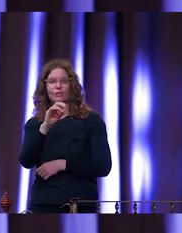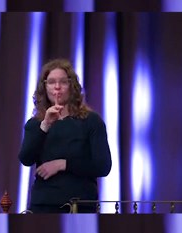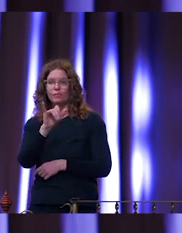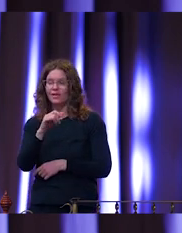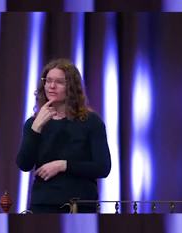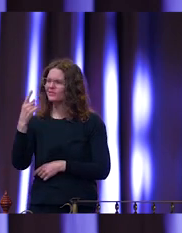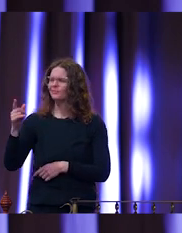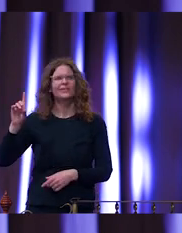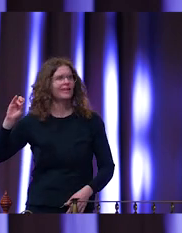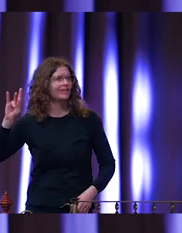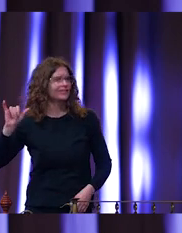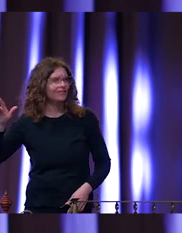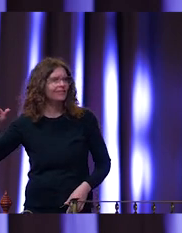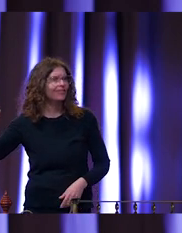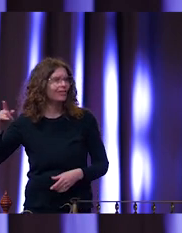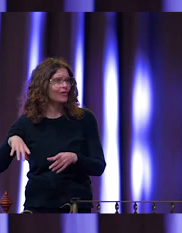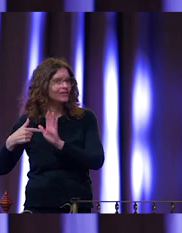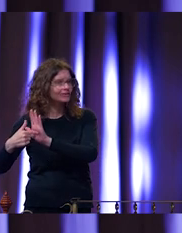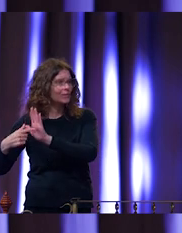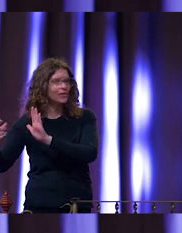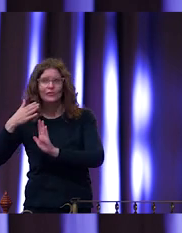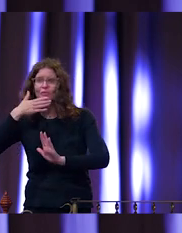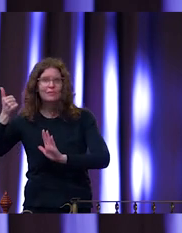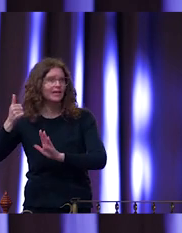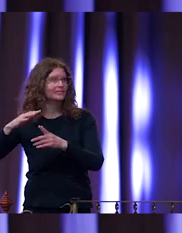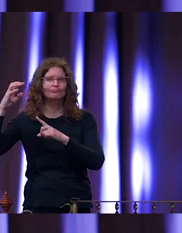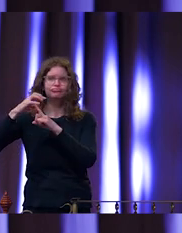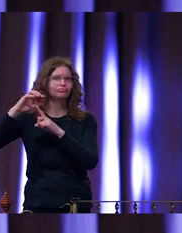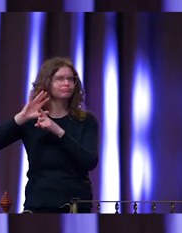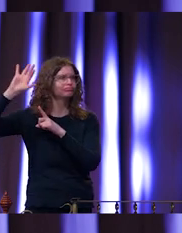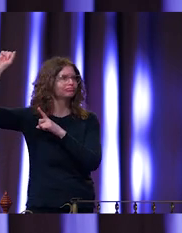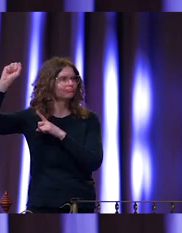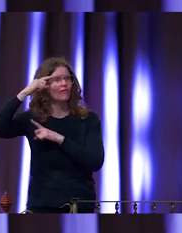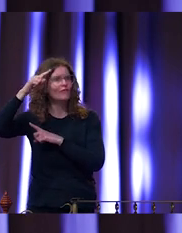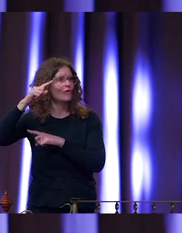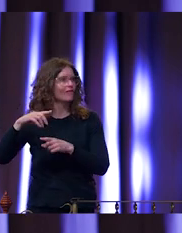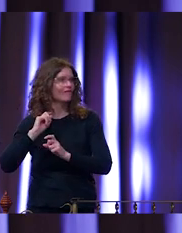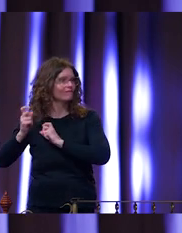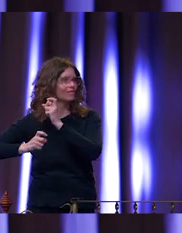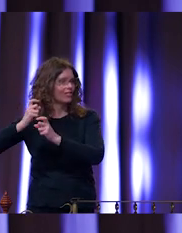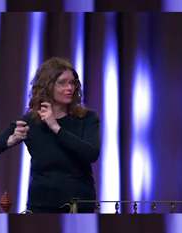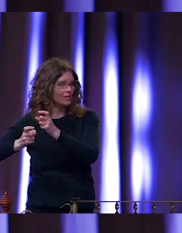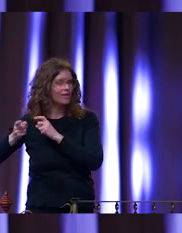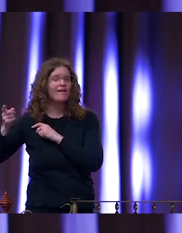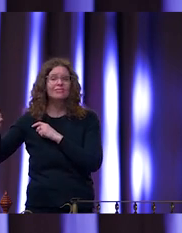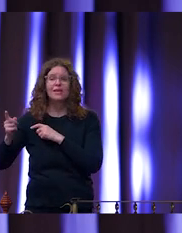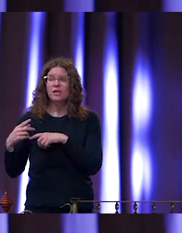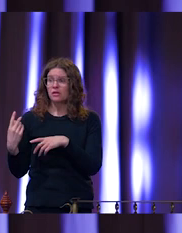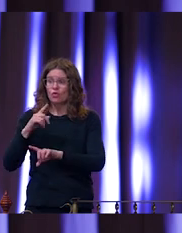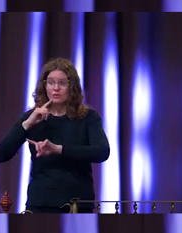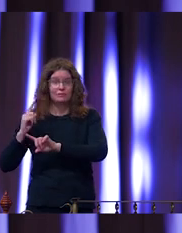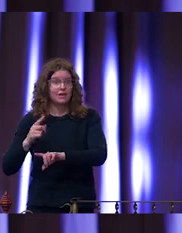an example of the best in class in terms of philanthropy, and who has been responsive all this time, makes